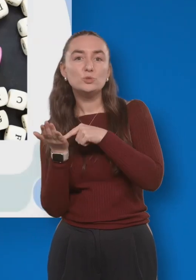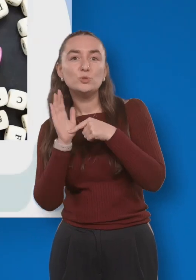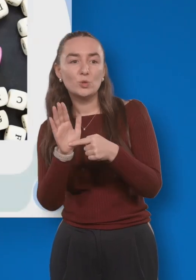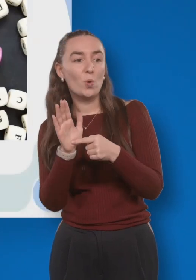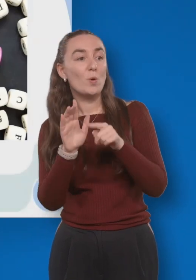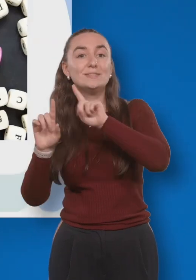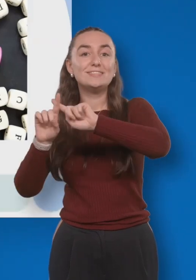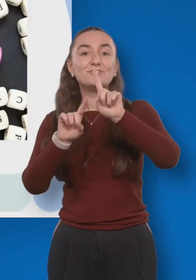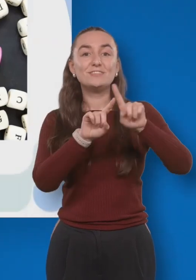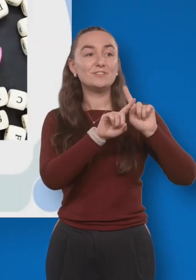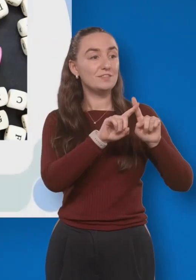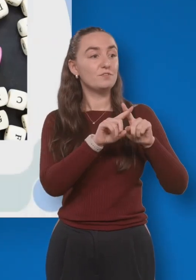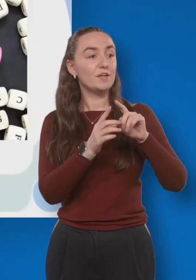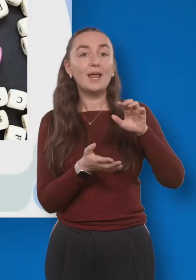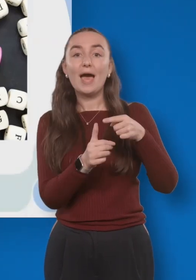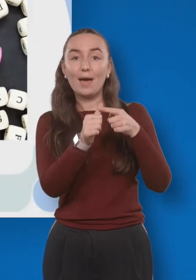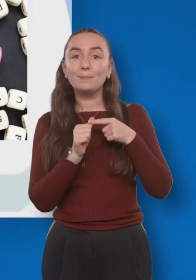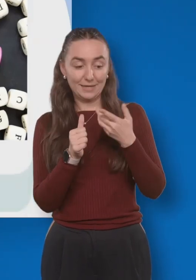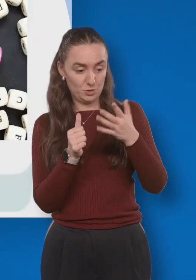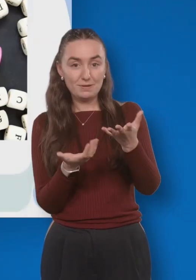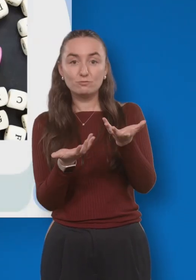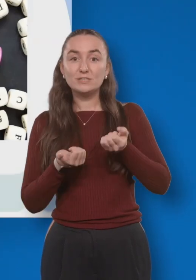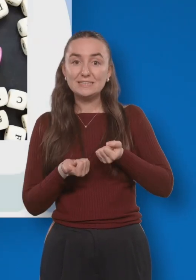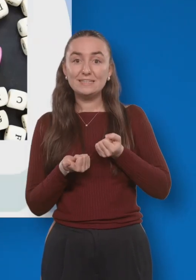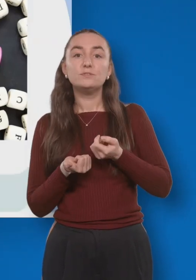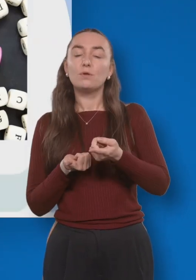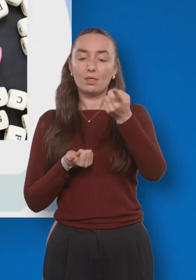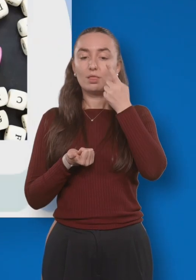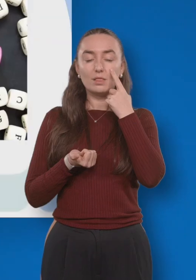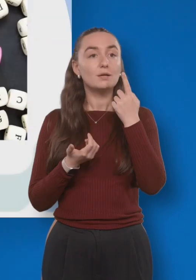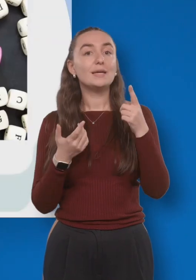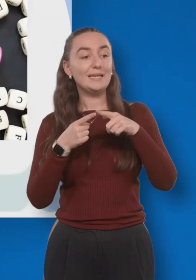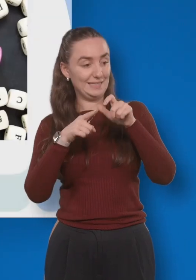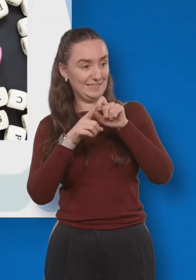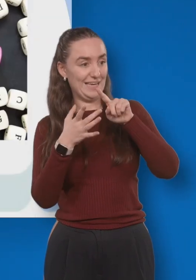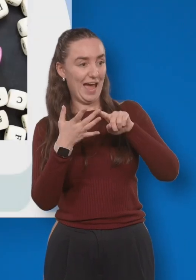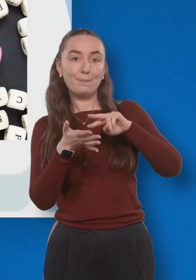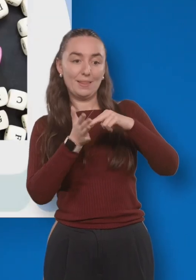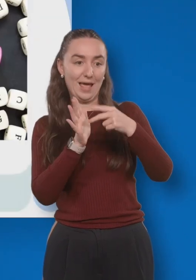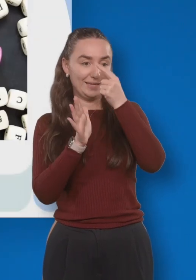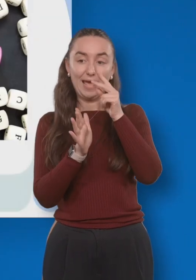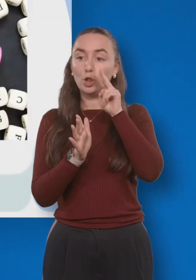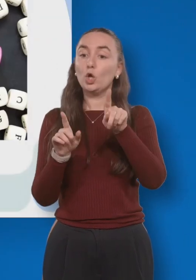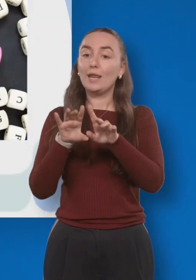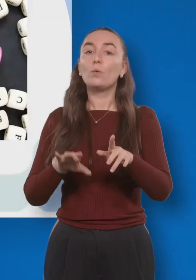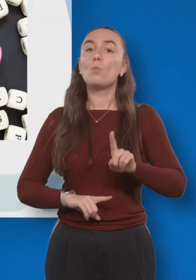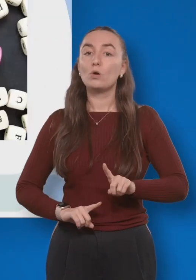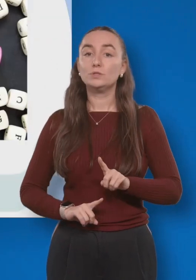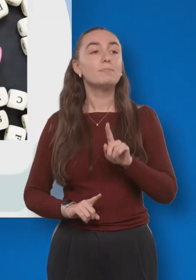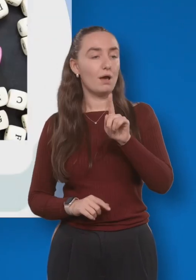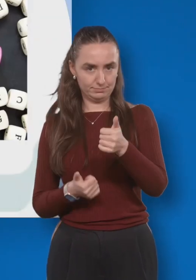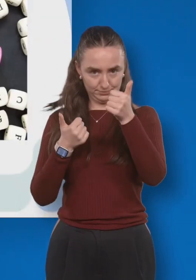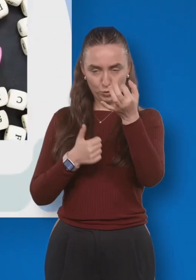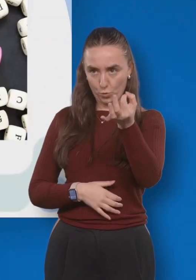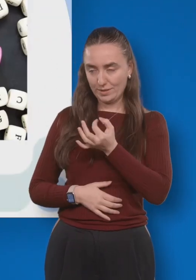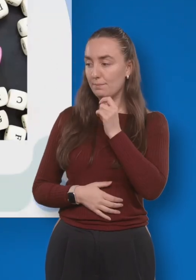had to showcase what an EDI plan can look like for different kinds of projects. So thank you for asking that question, because I'll take that away actually